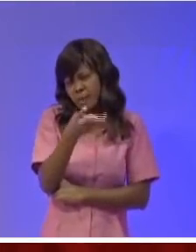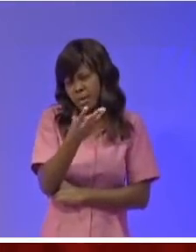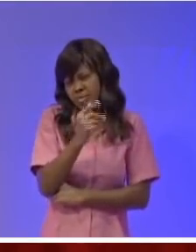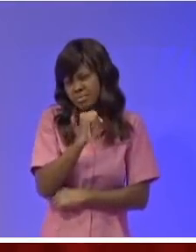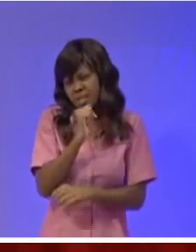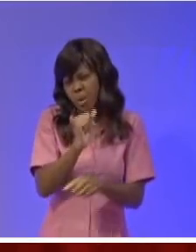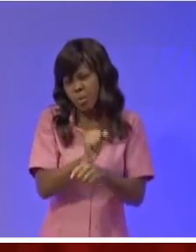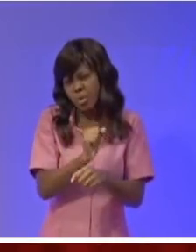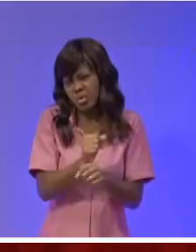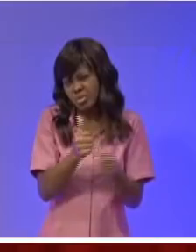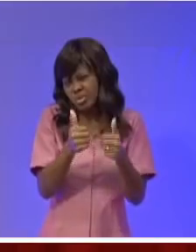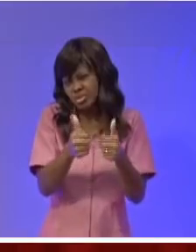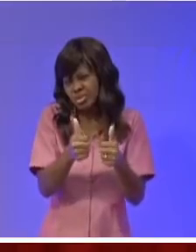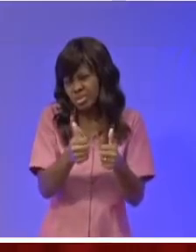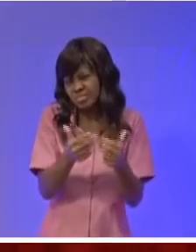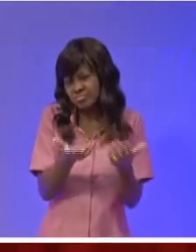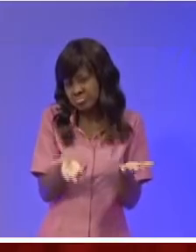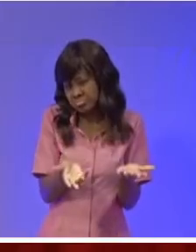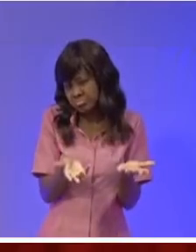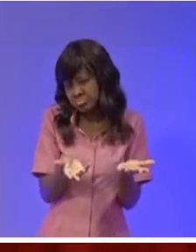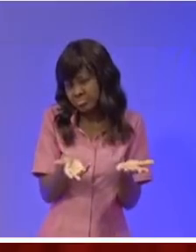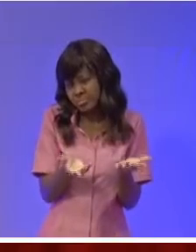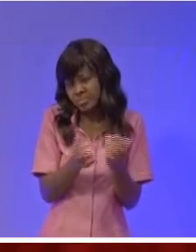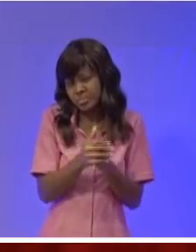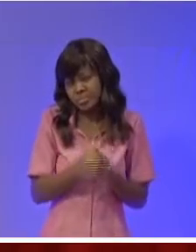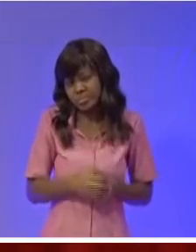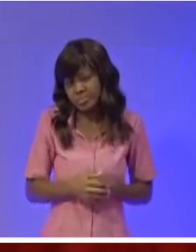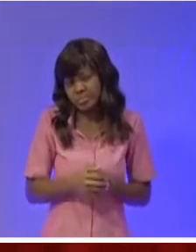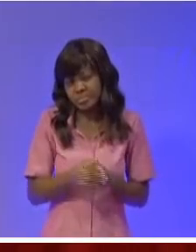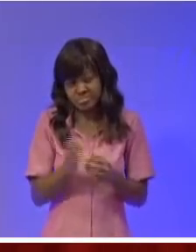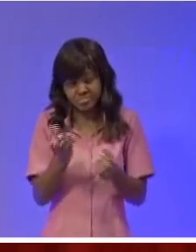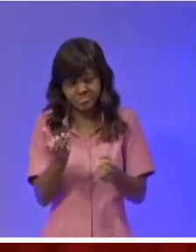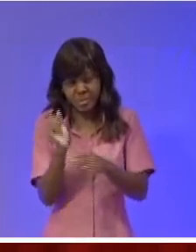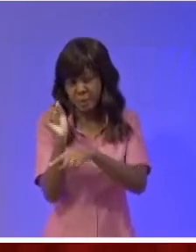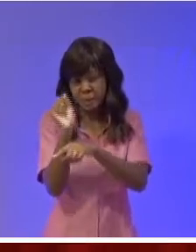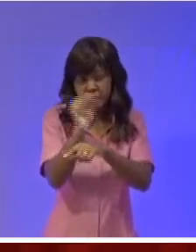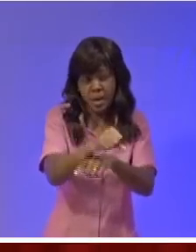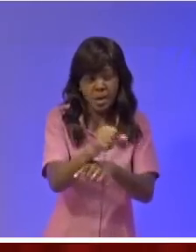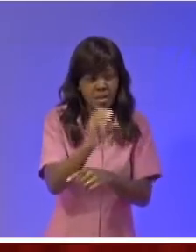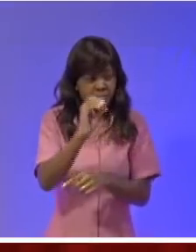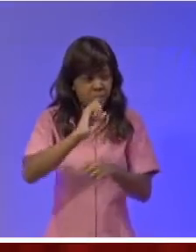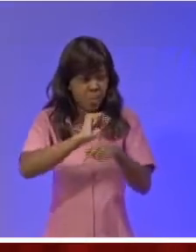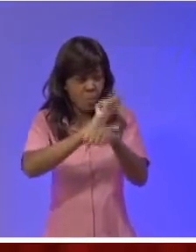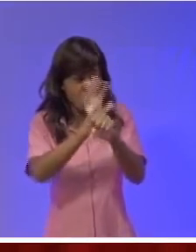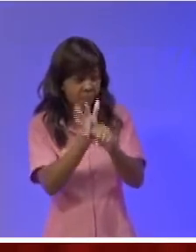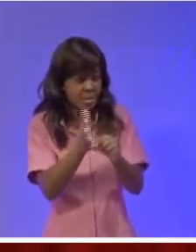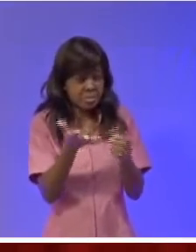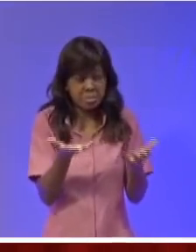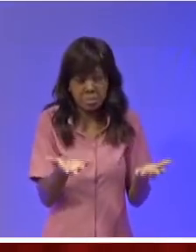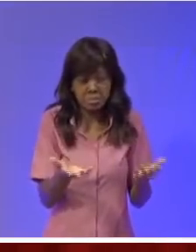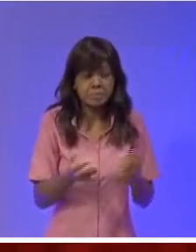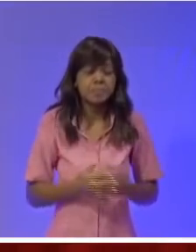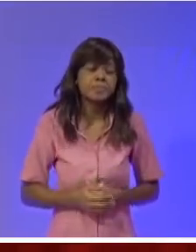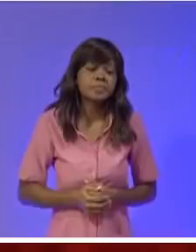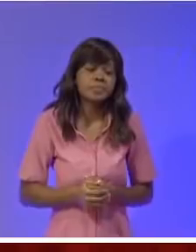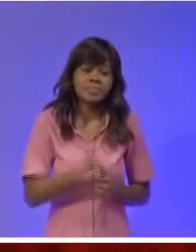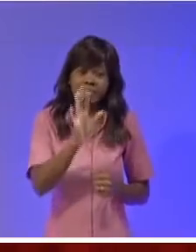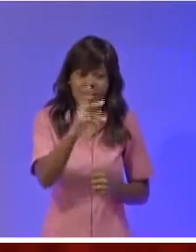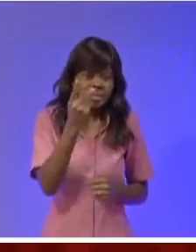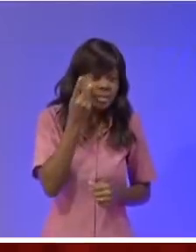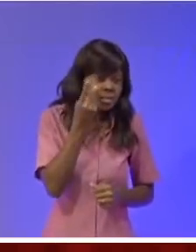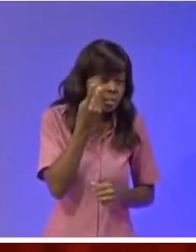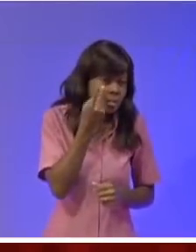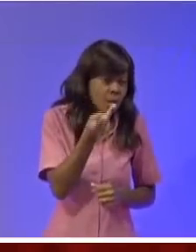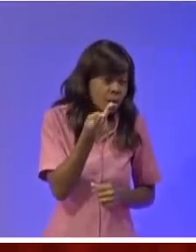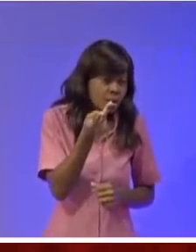wondering if you saw those reports and what you thought about it. And the request, I saw that Alzheimer's has been added